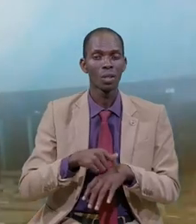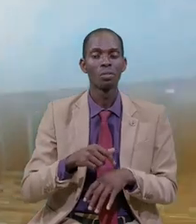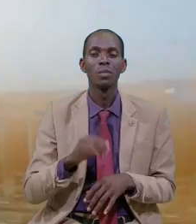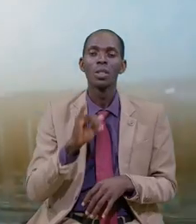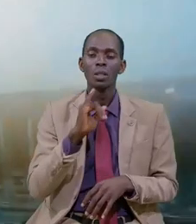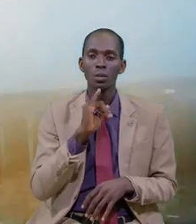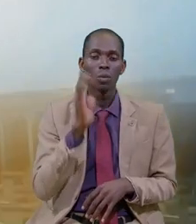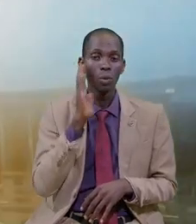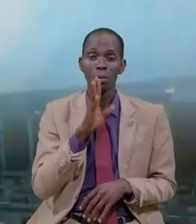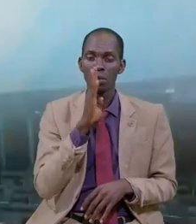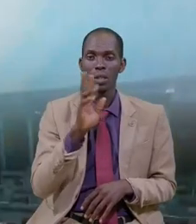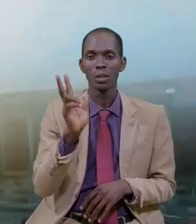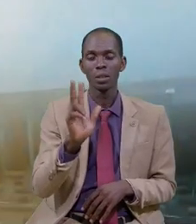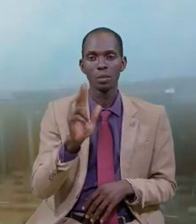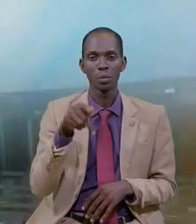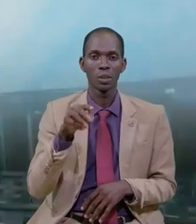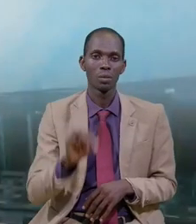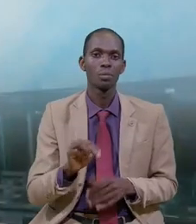4 août.